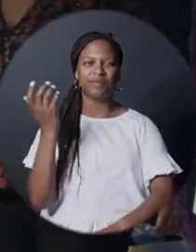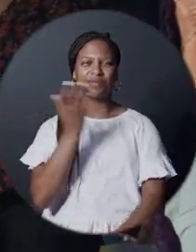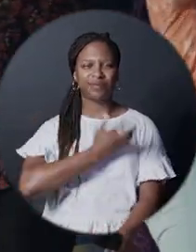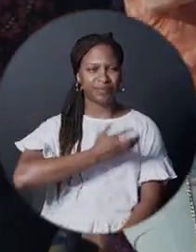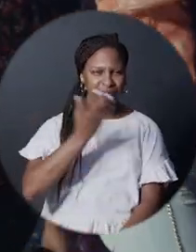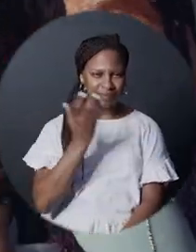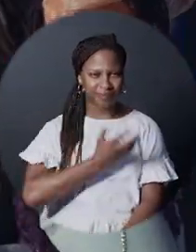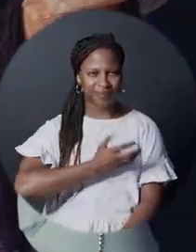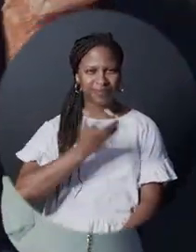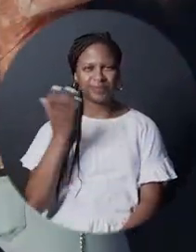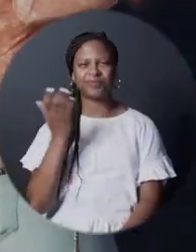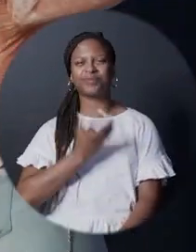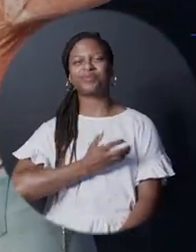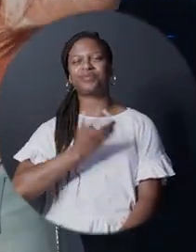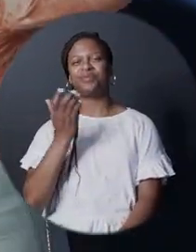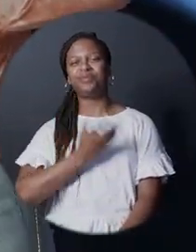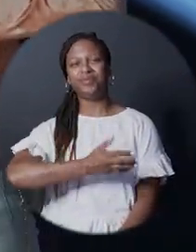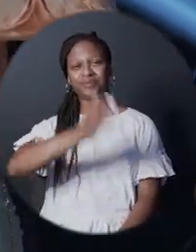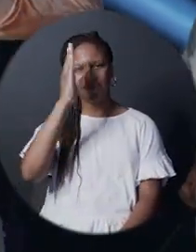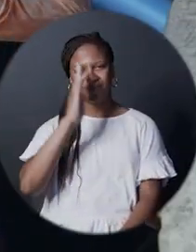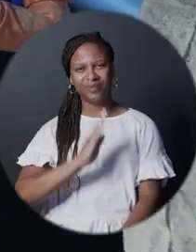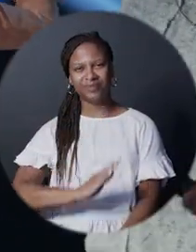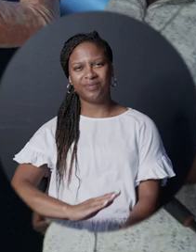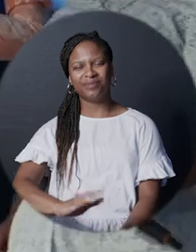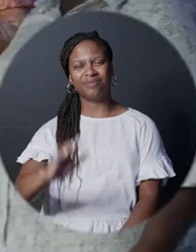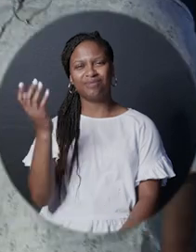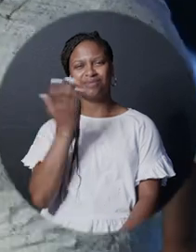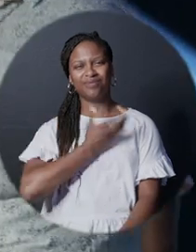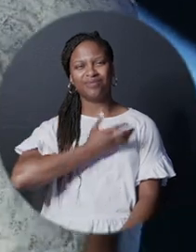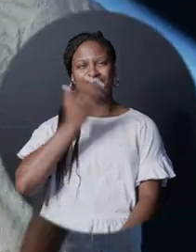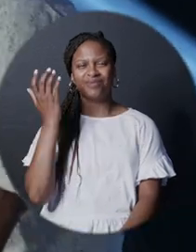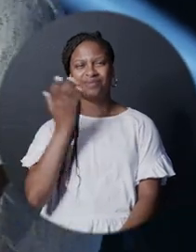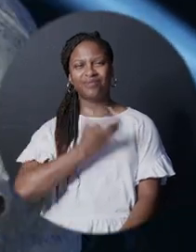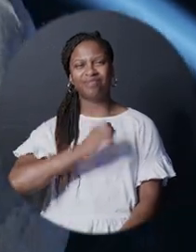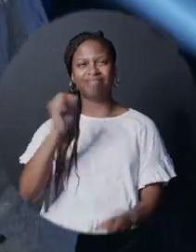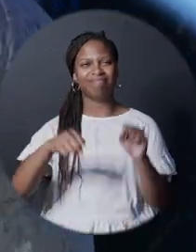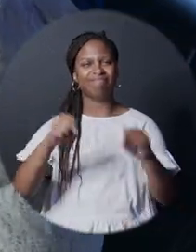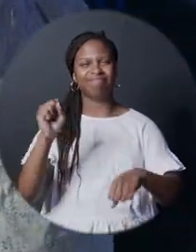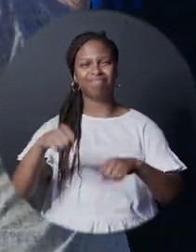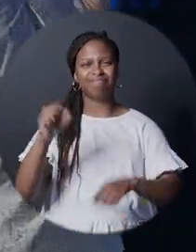My, my, my, my, my, my, my,